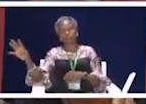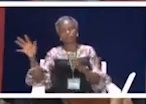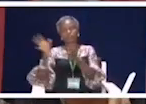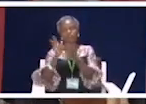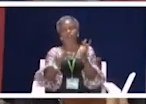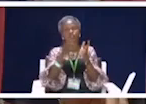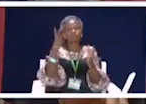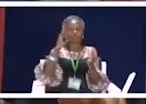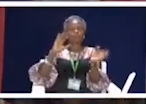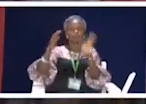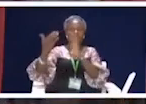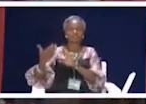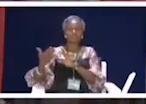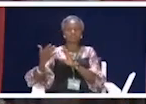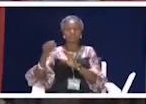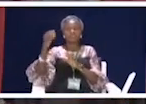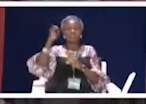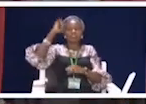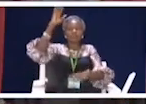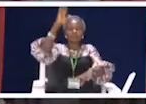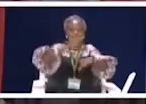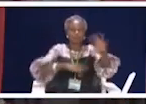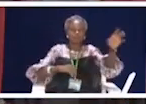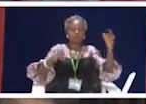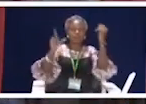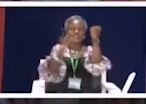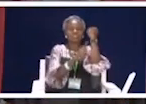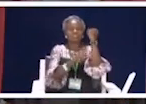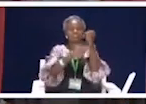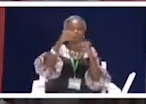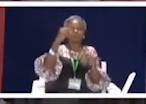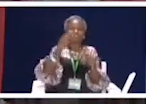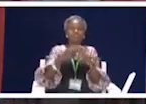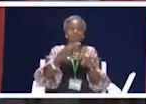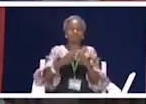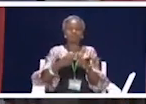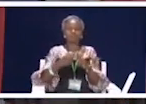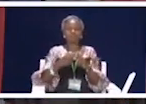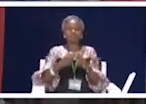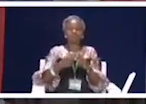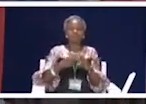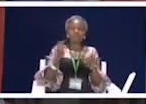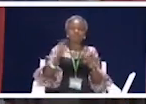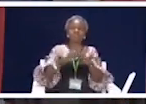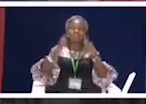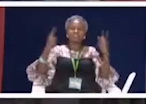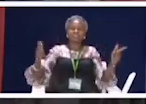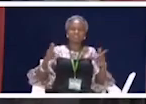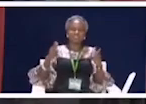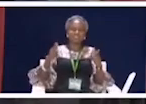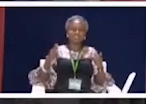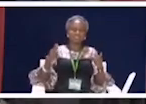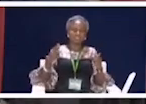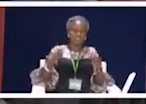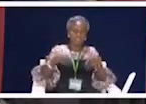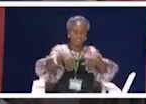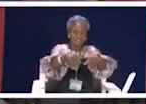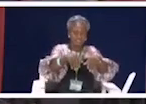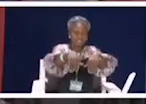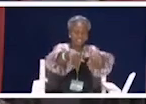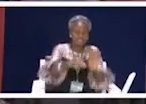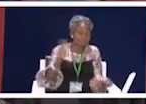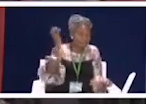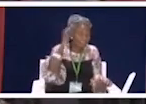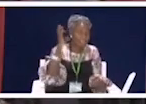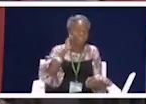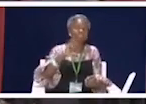present. He called Lazarus by name. The grave heard his word, and it